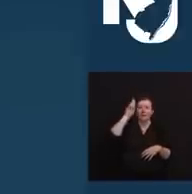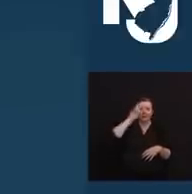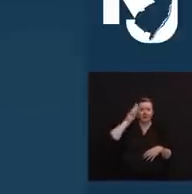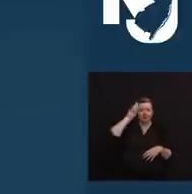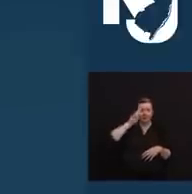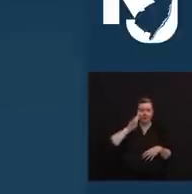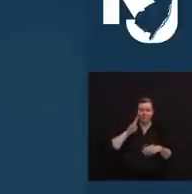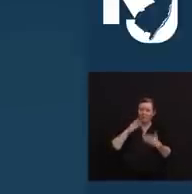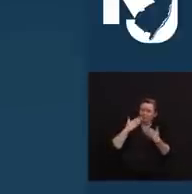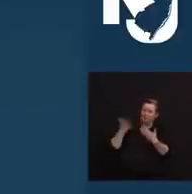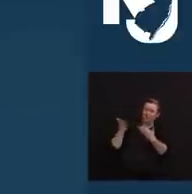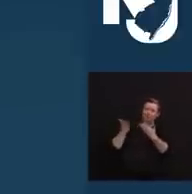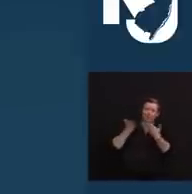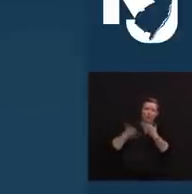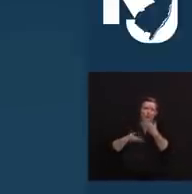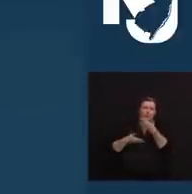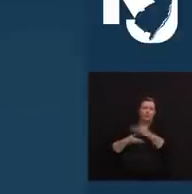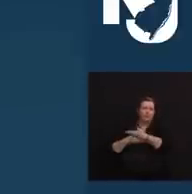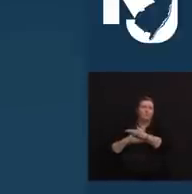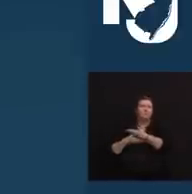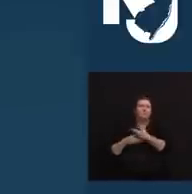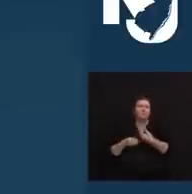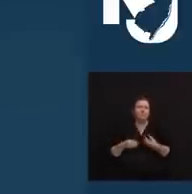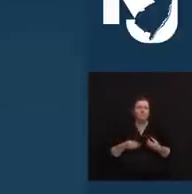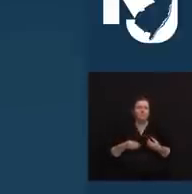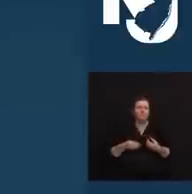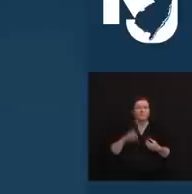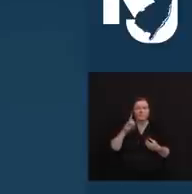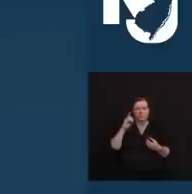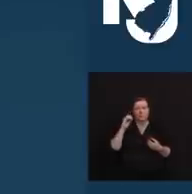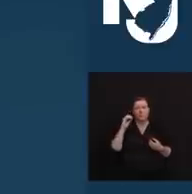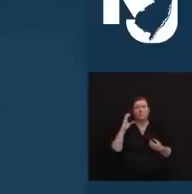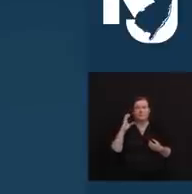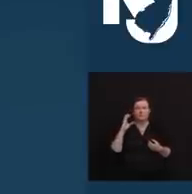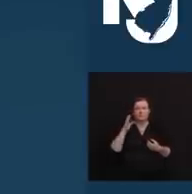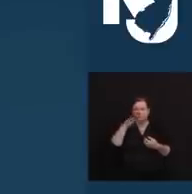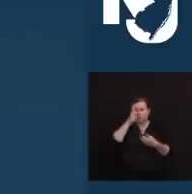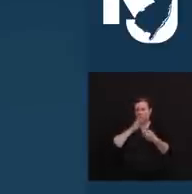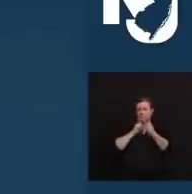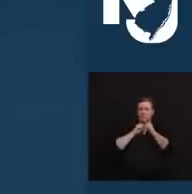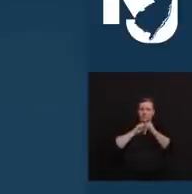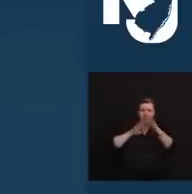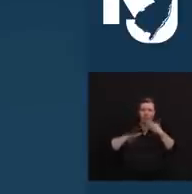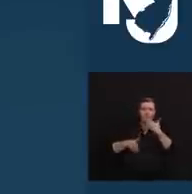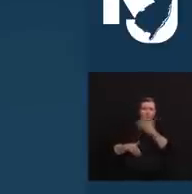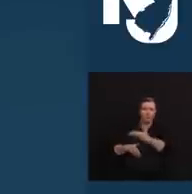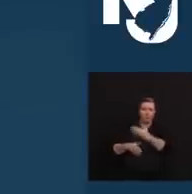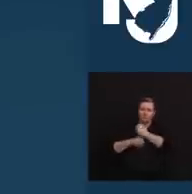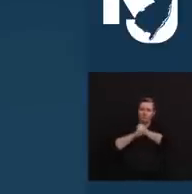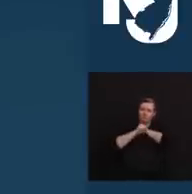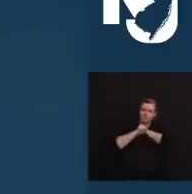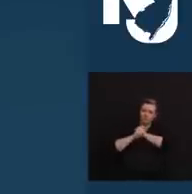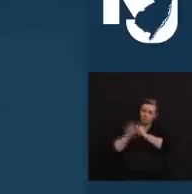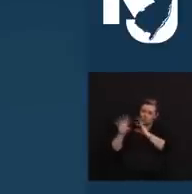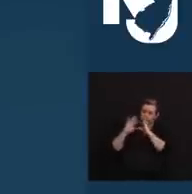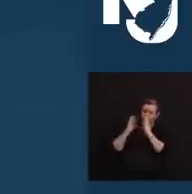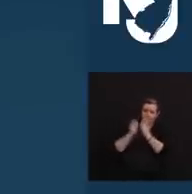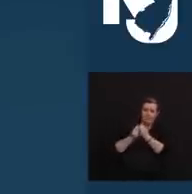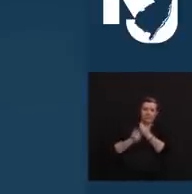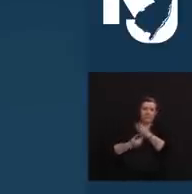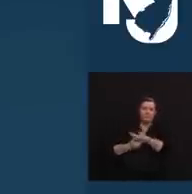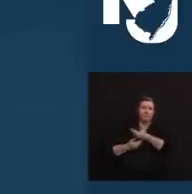and commitment to the cause of justice. May God bless him and look over his family. And let me just say this, and Pat, you know this